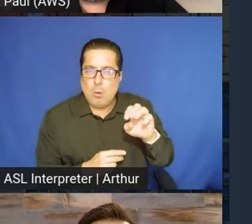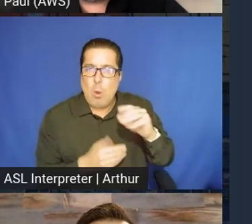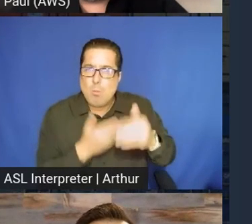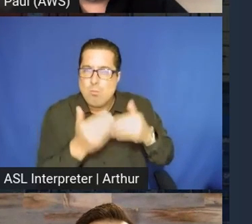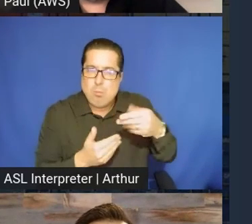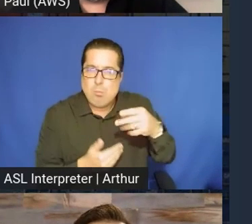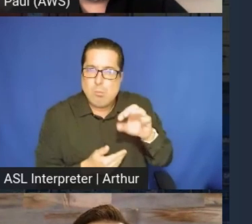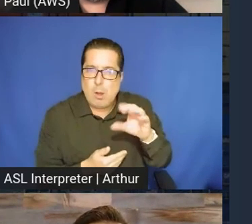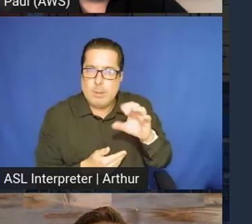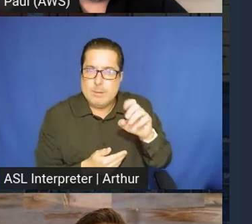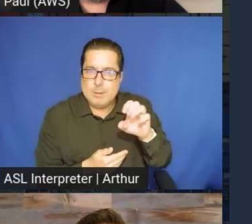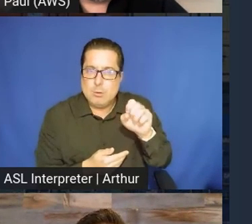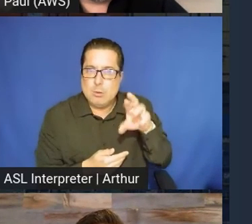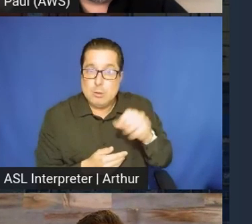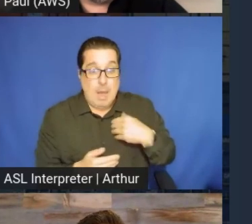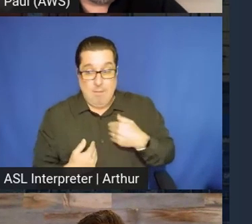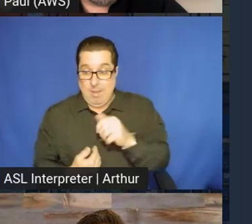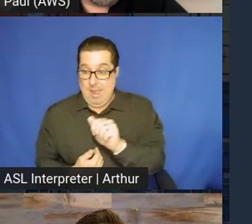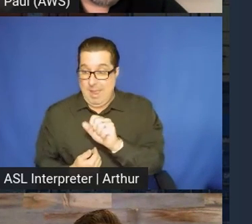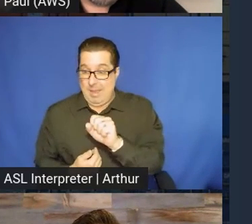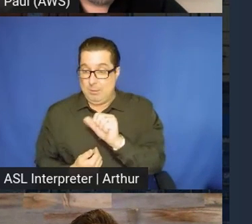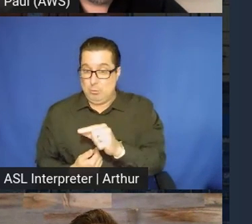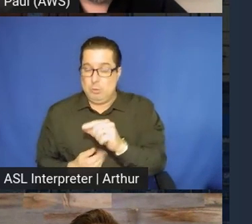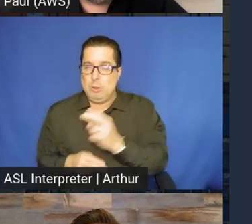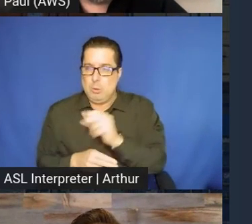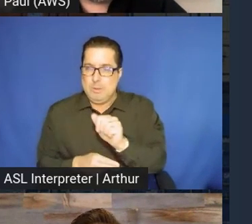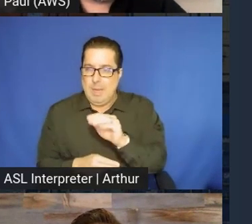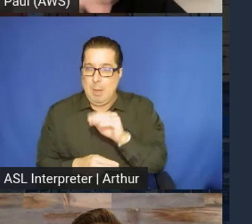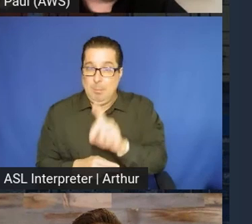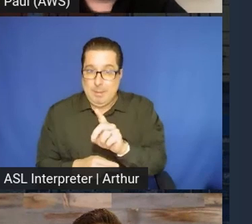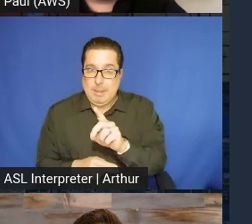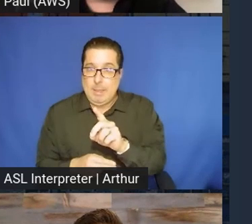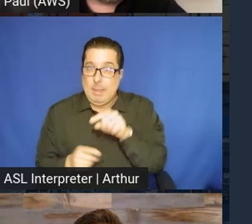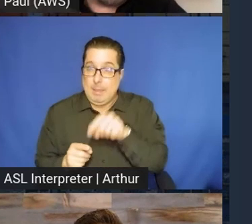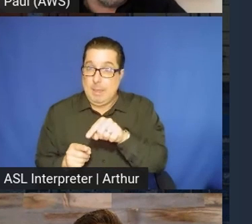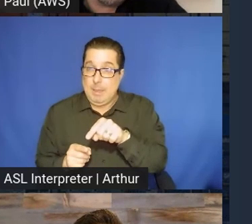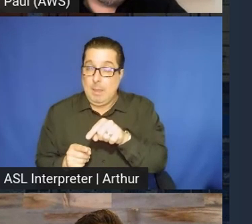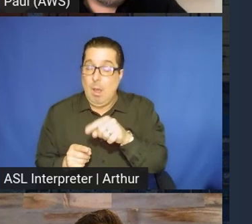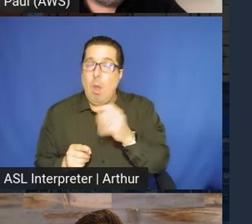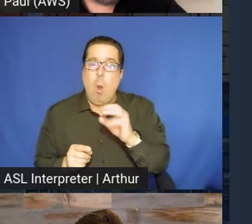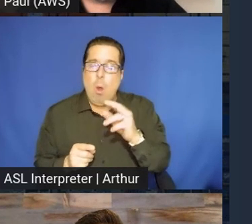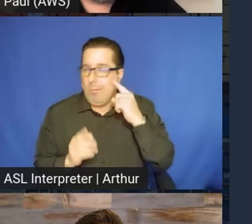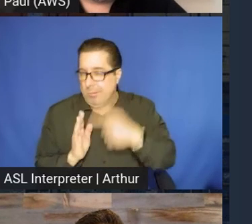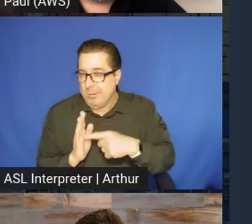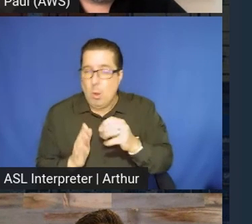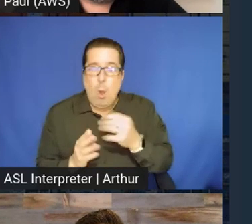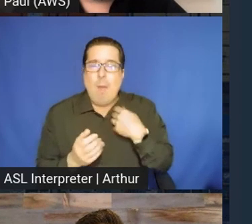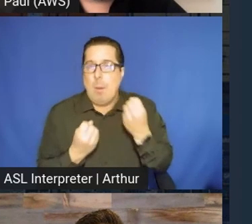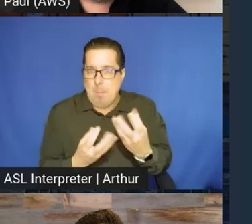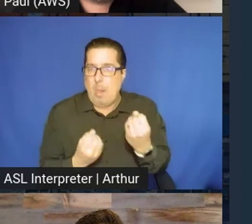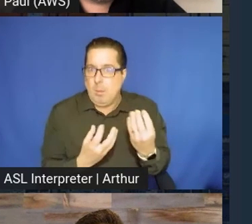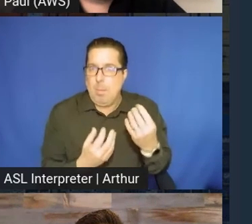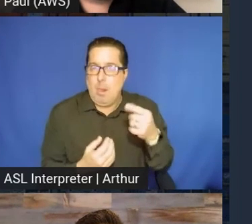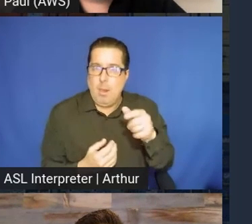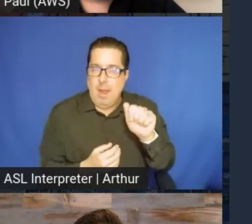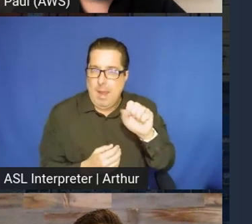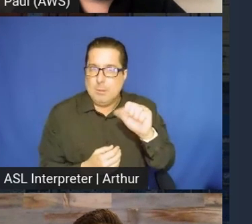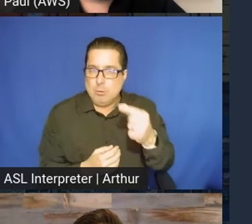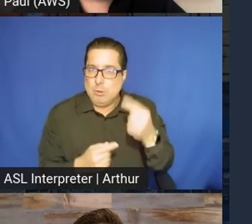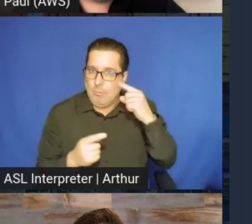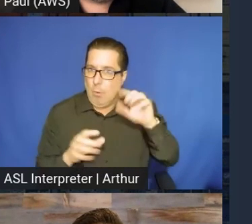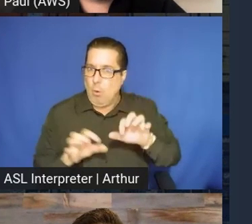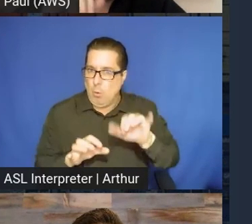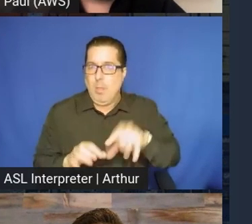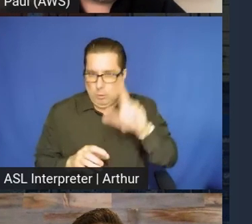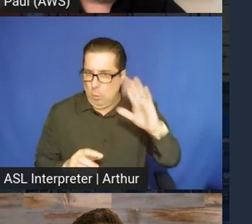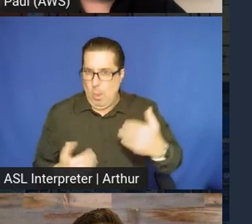I have an ASG that's going to use AMD-based instances. So you're going to have multiple ASGs to do this. And then additionally,